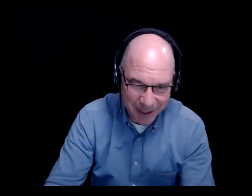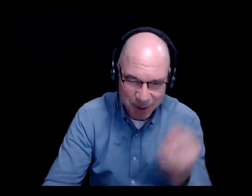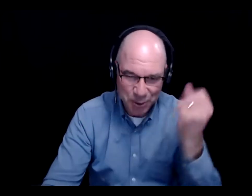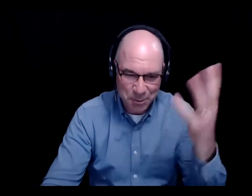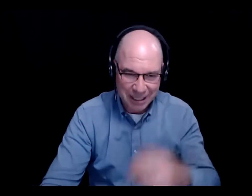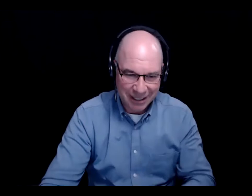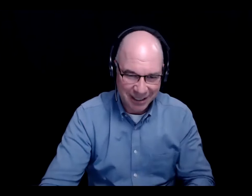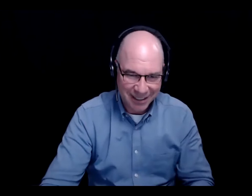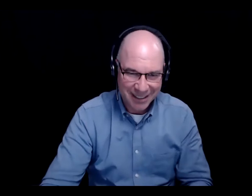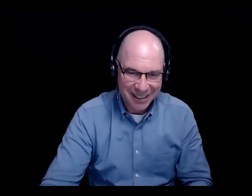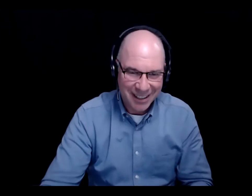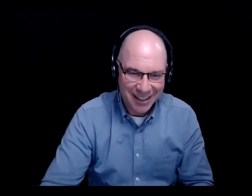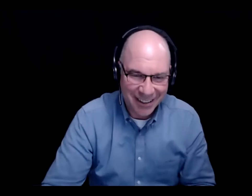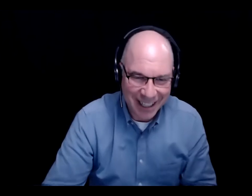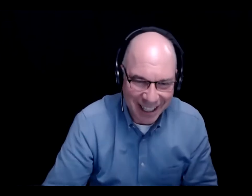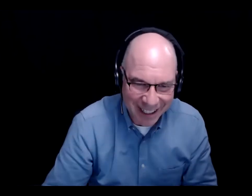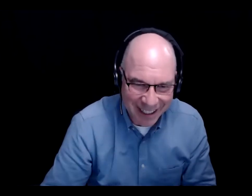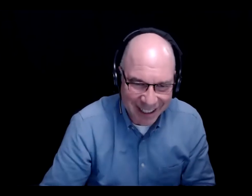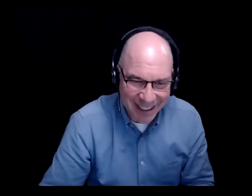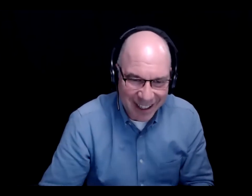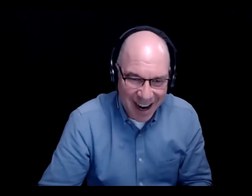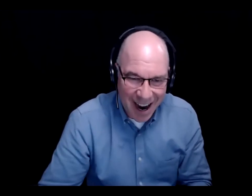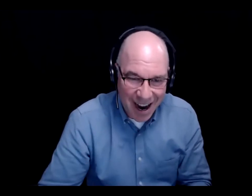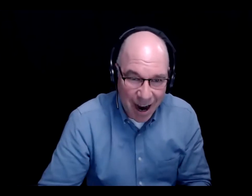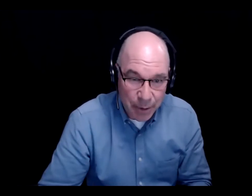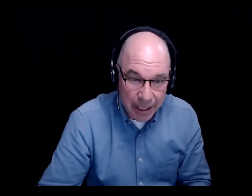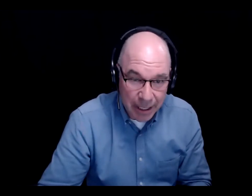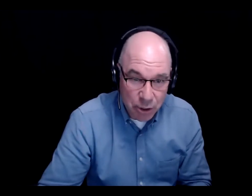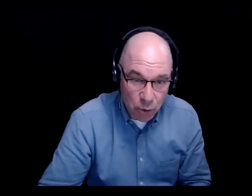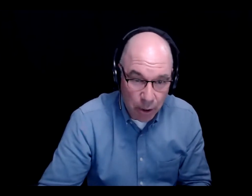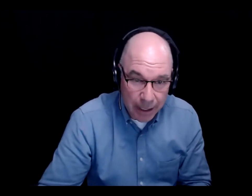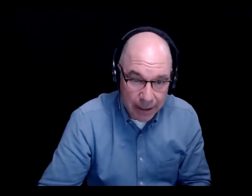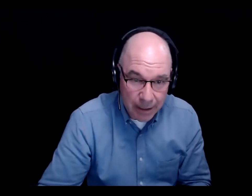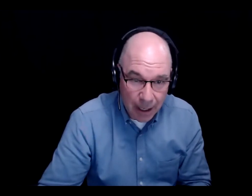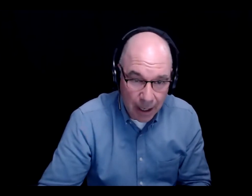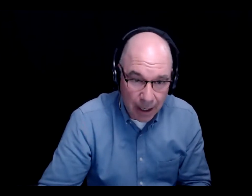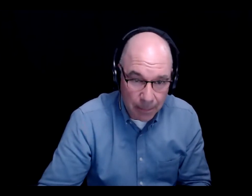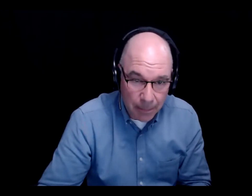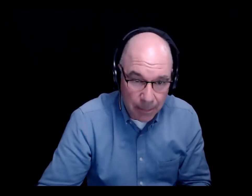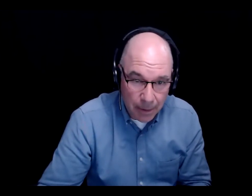interpreter? Too many. Okay. I really enjoyed